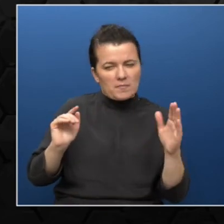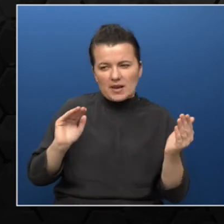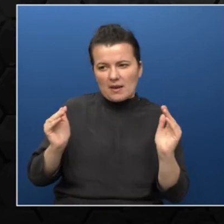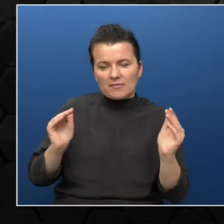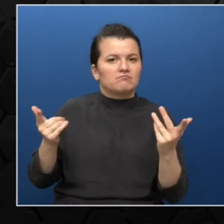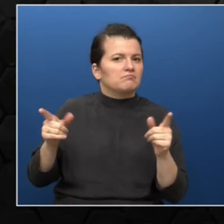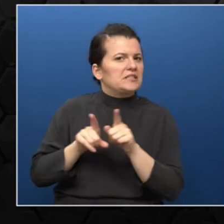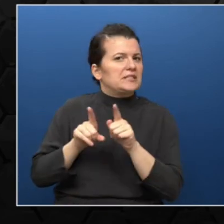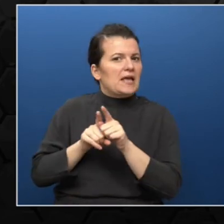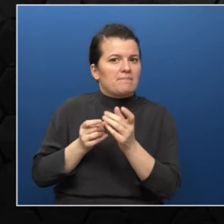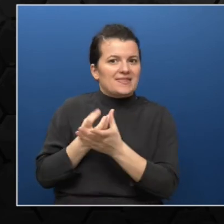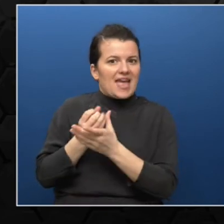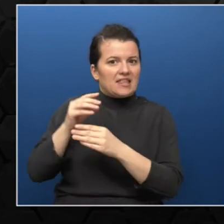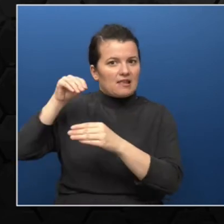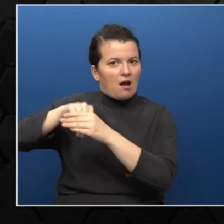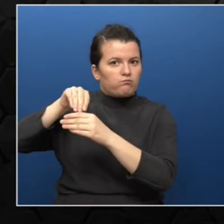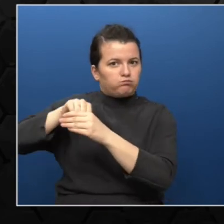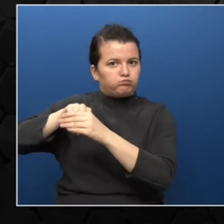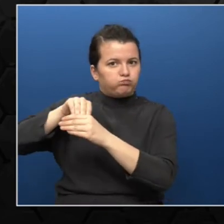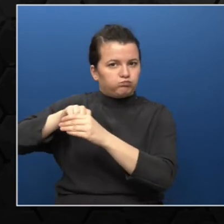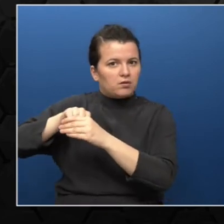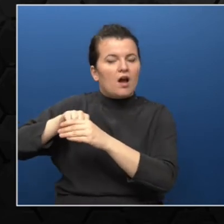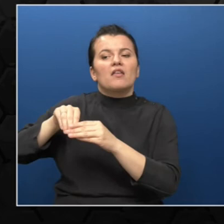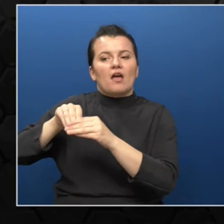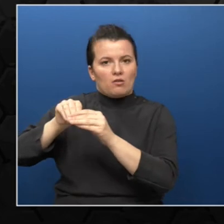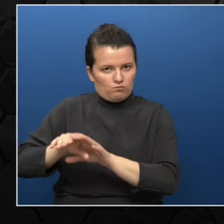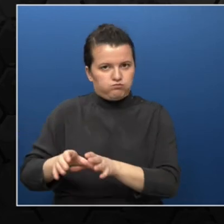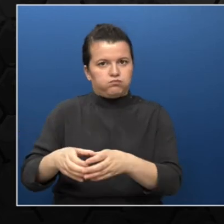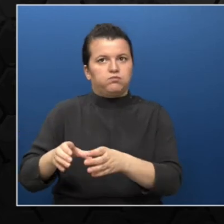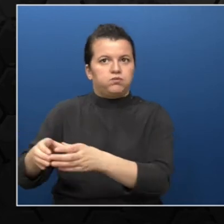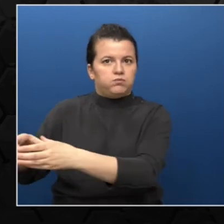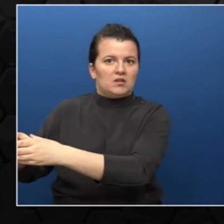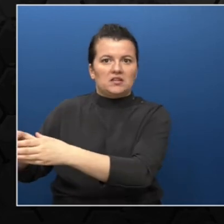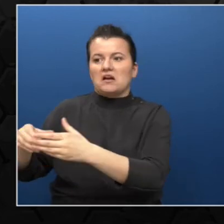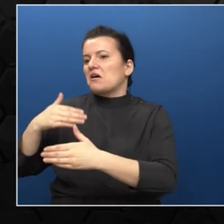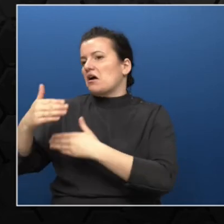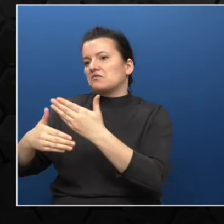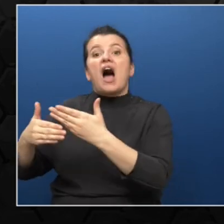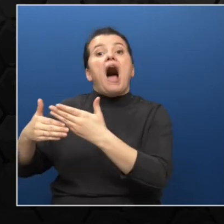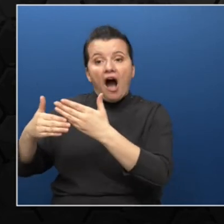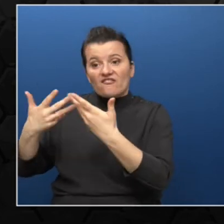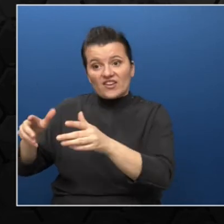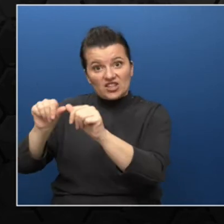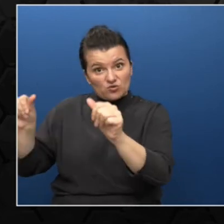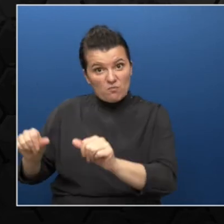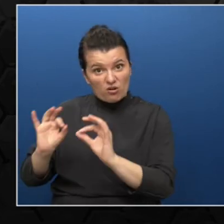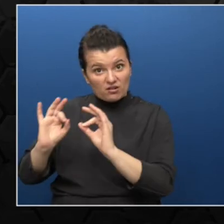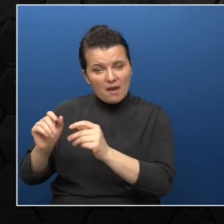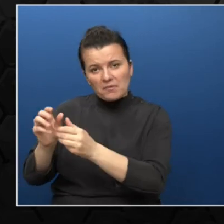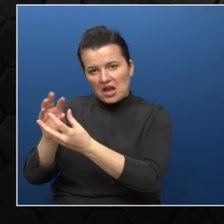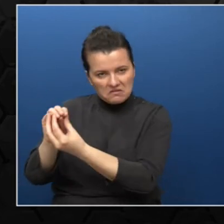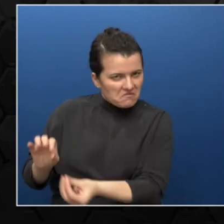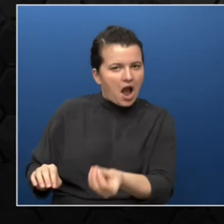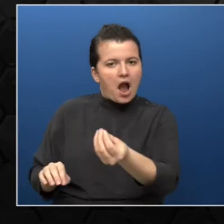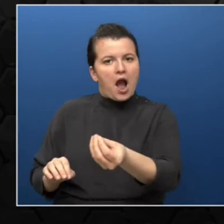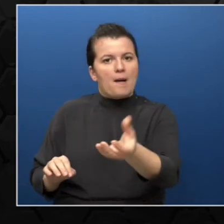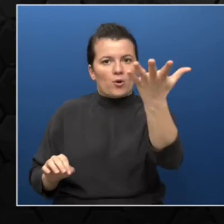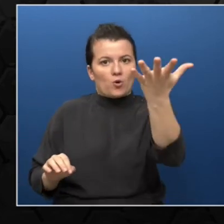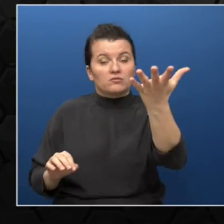it will train the model, it can also export, and you can use it elsewhere. Yeah, that's one question. And the second one